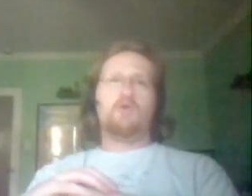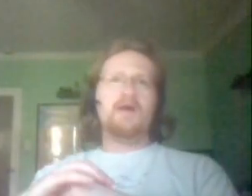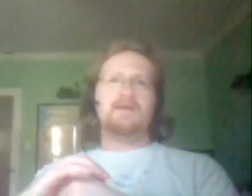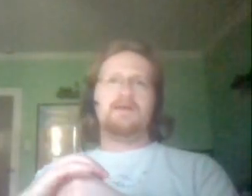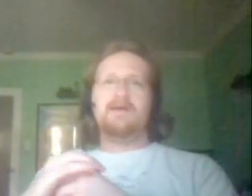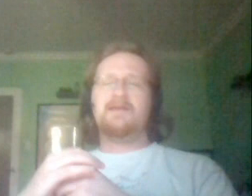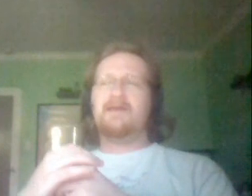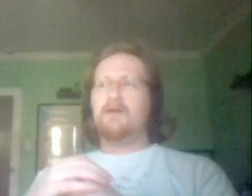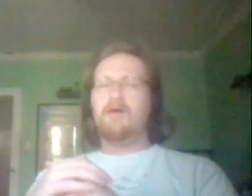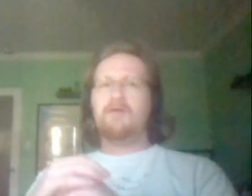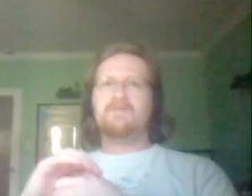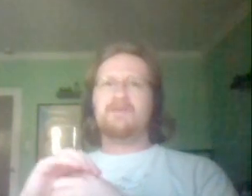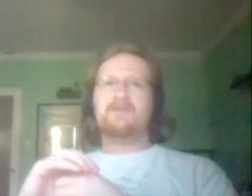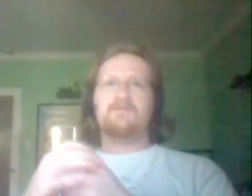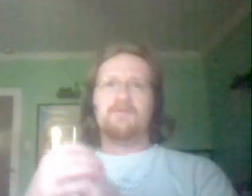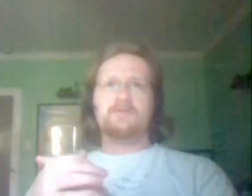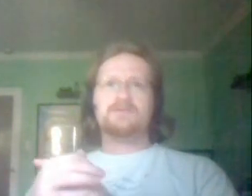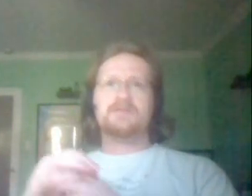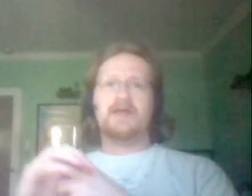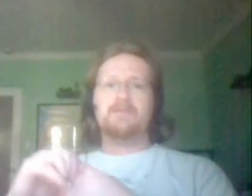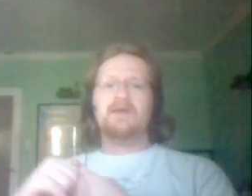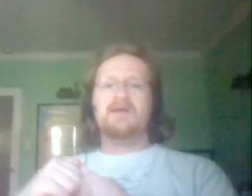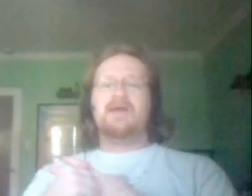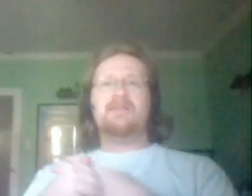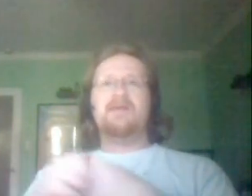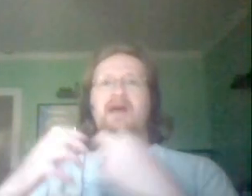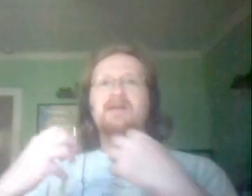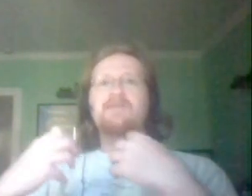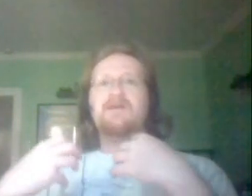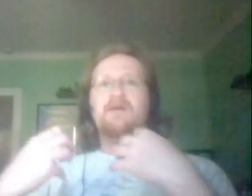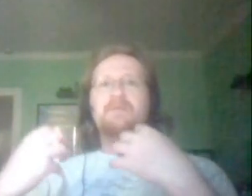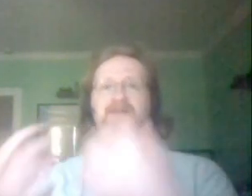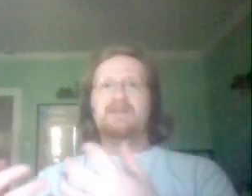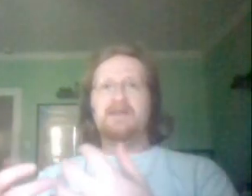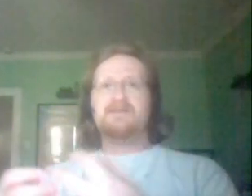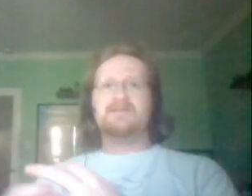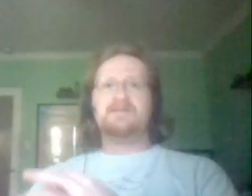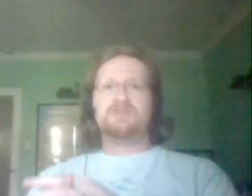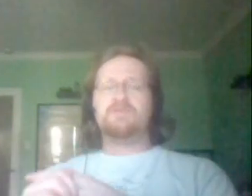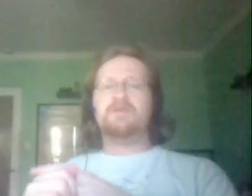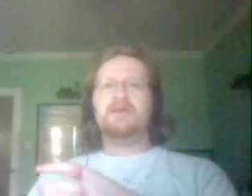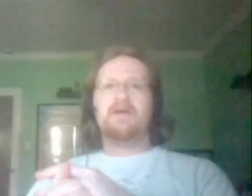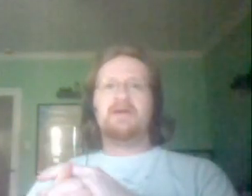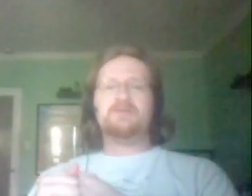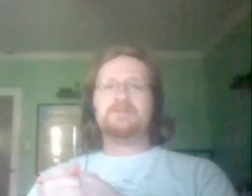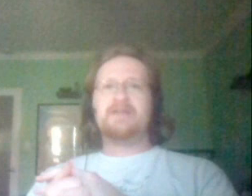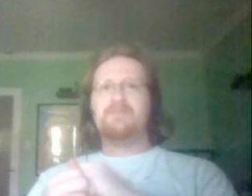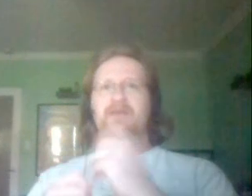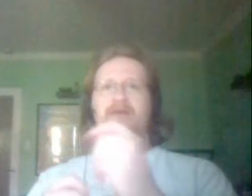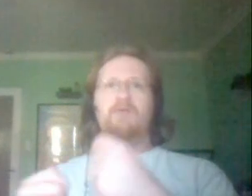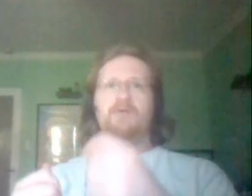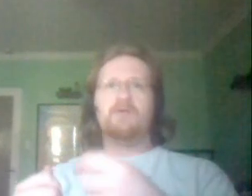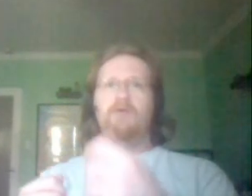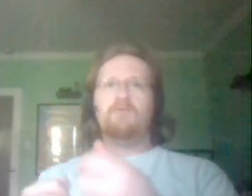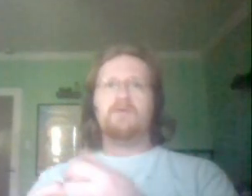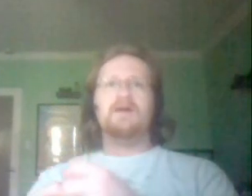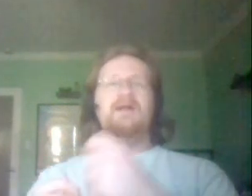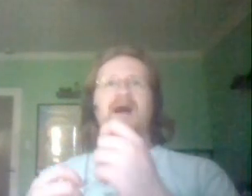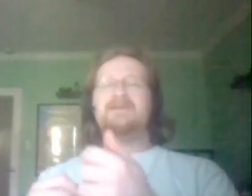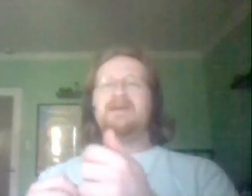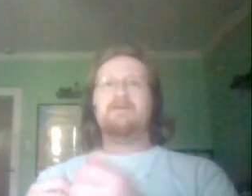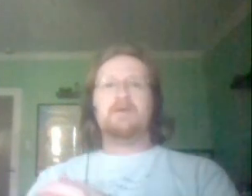didn't quite get at all even in the first time. And they kind of become addicted to just reiterating the same thing over and